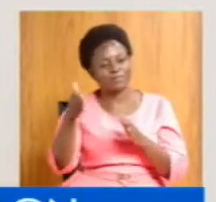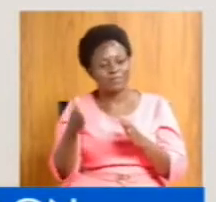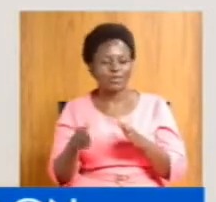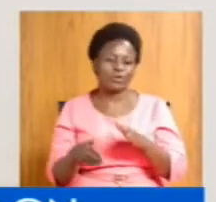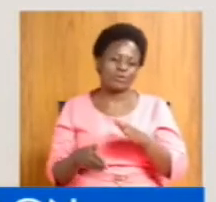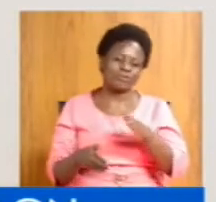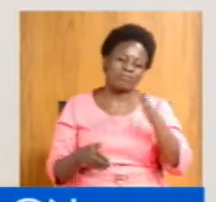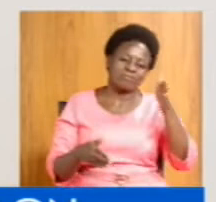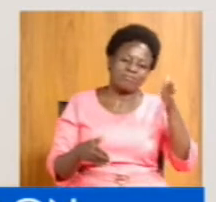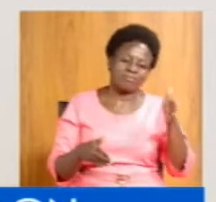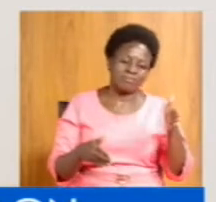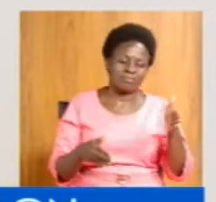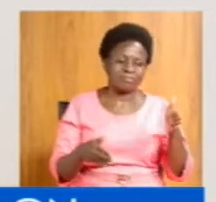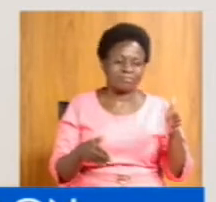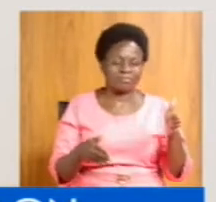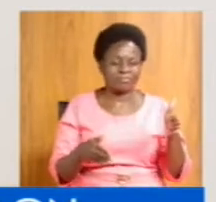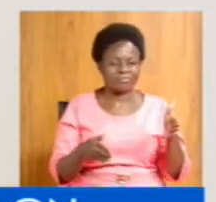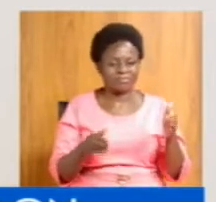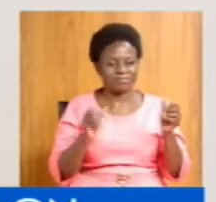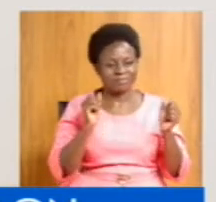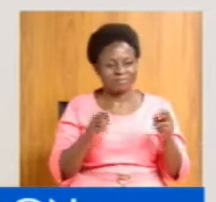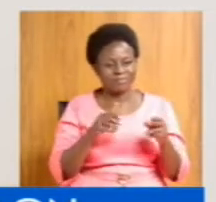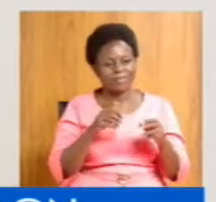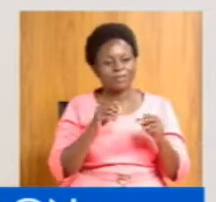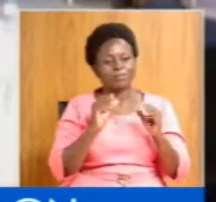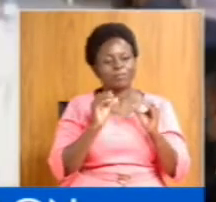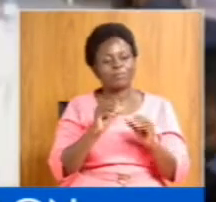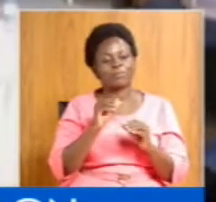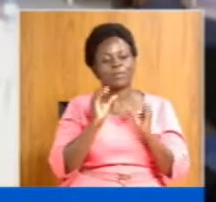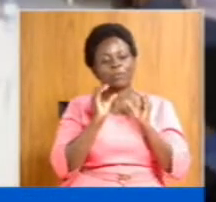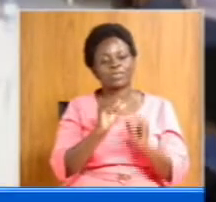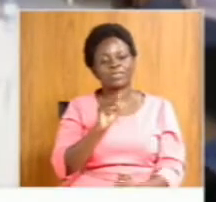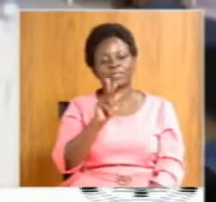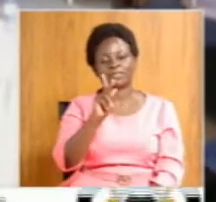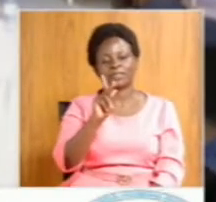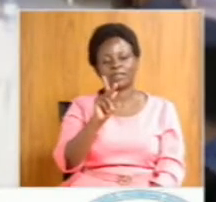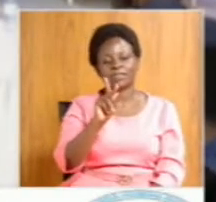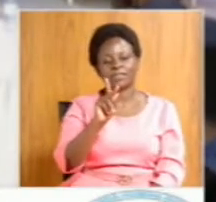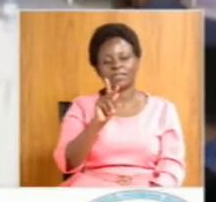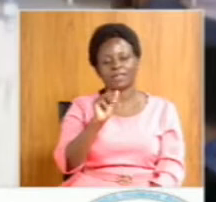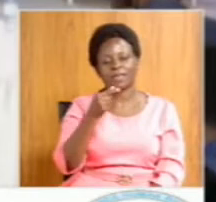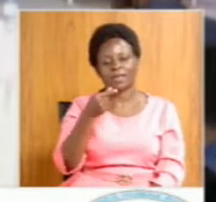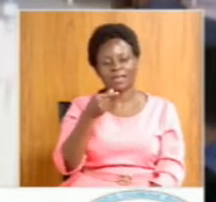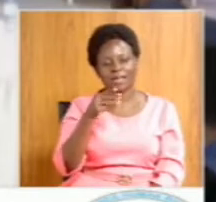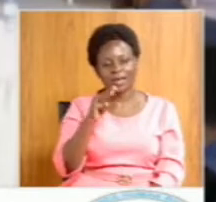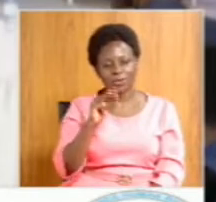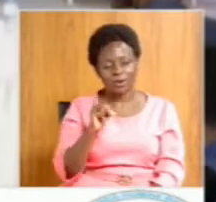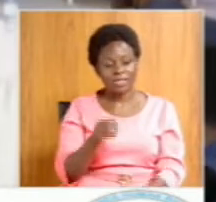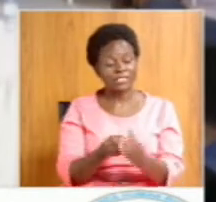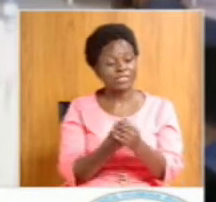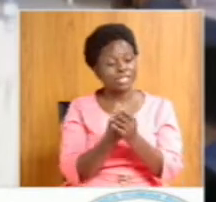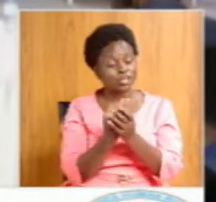extreme okay maybe let me start with Moses Kagwa because you know there's generation